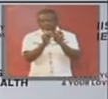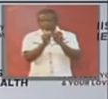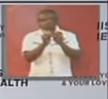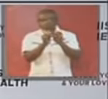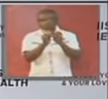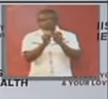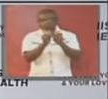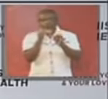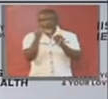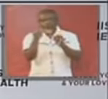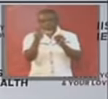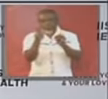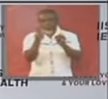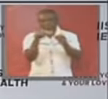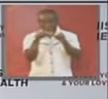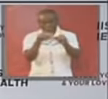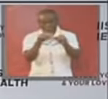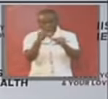over 100.